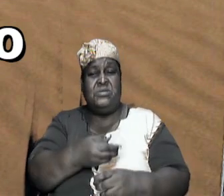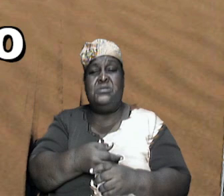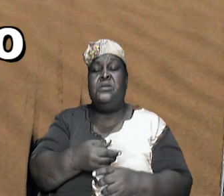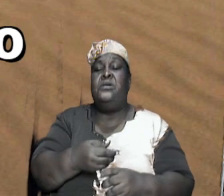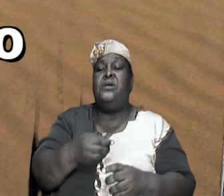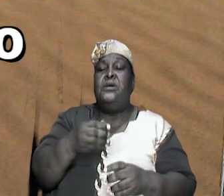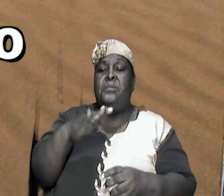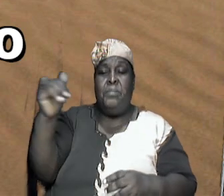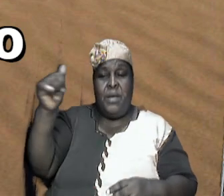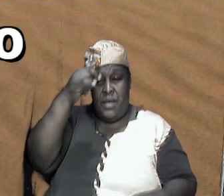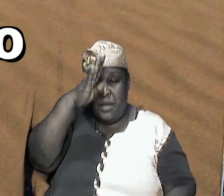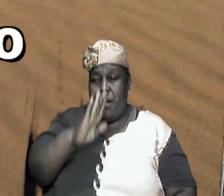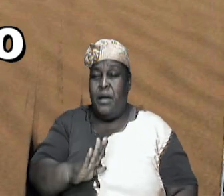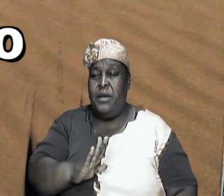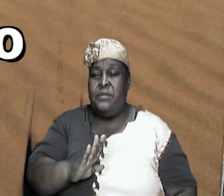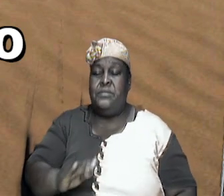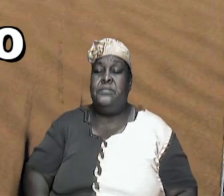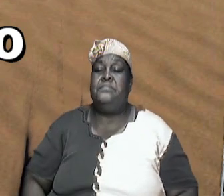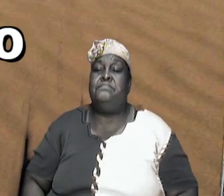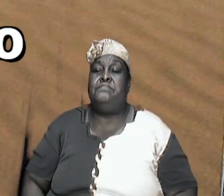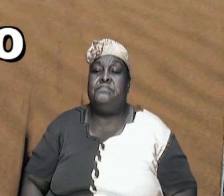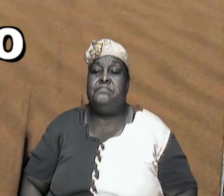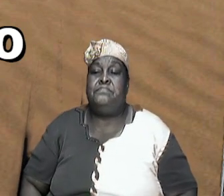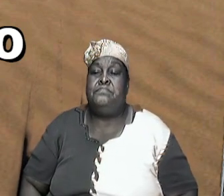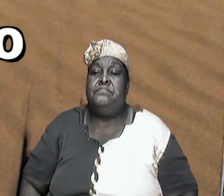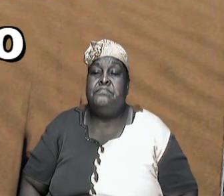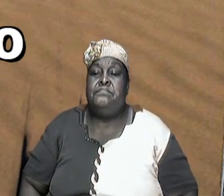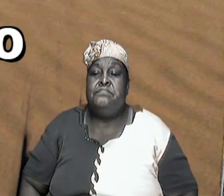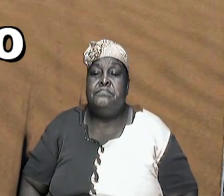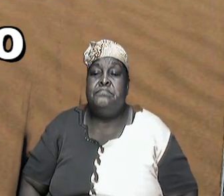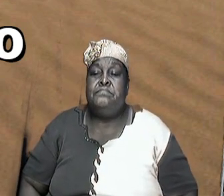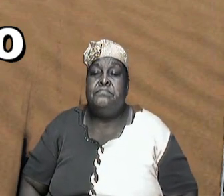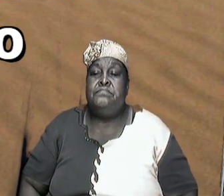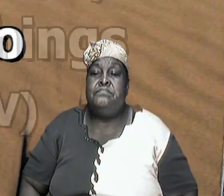of God. Look at verse 13.